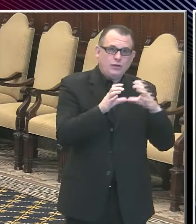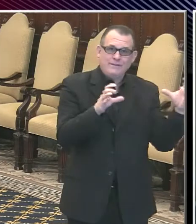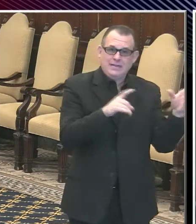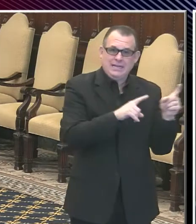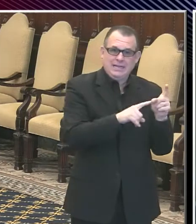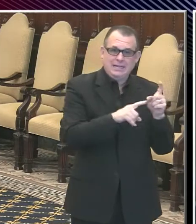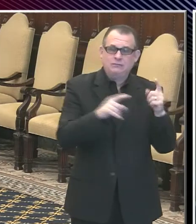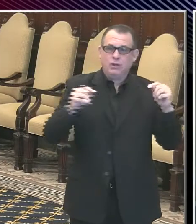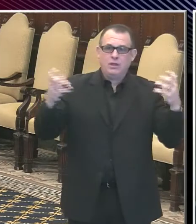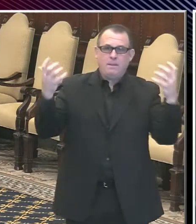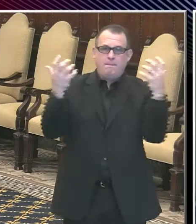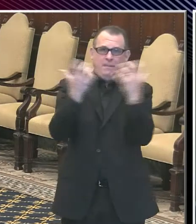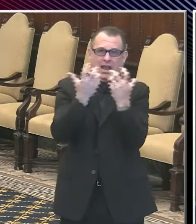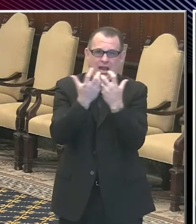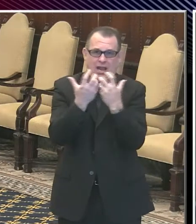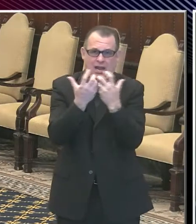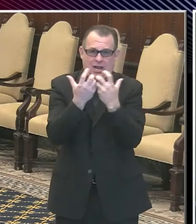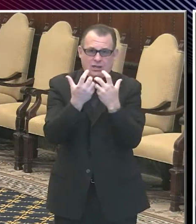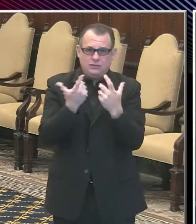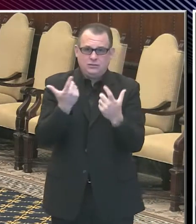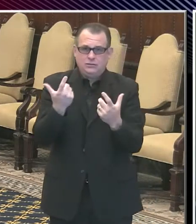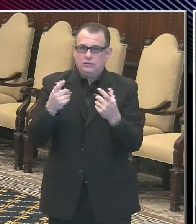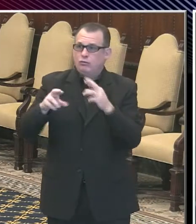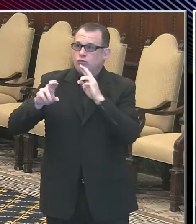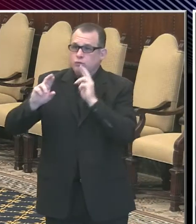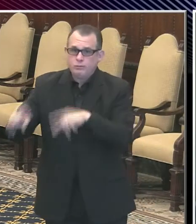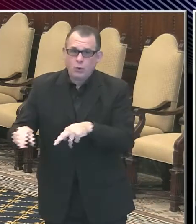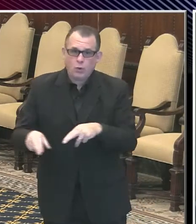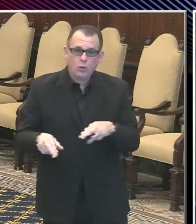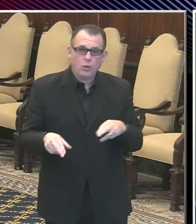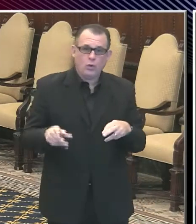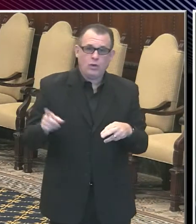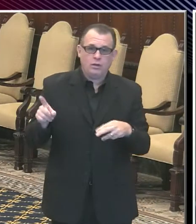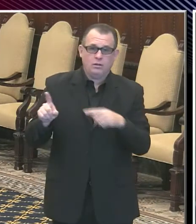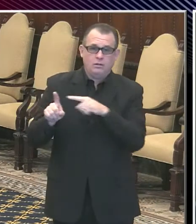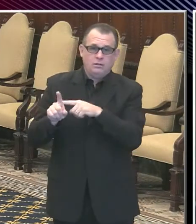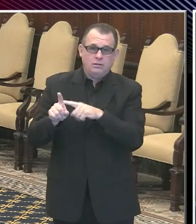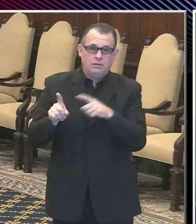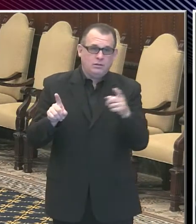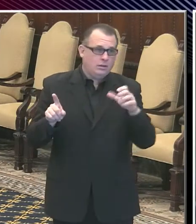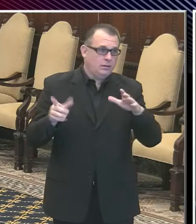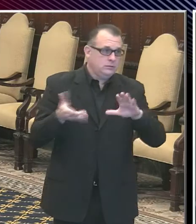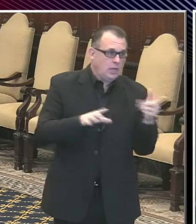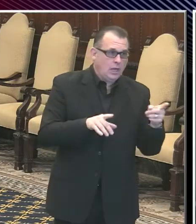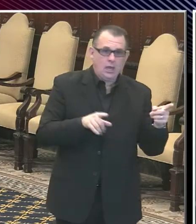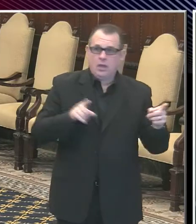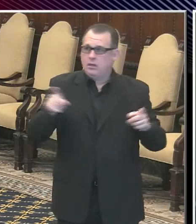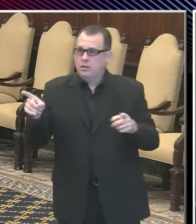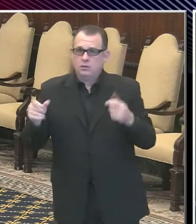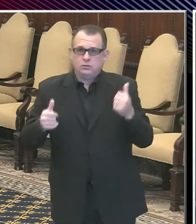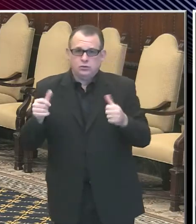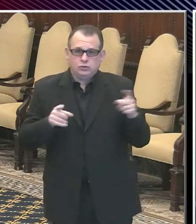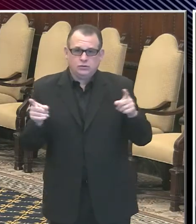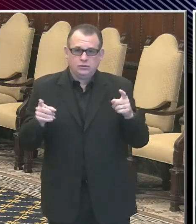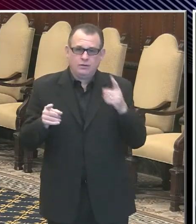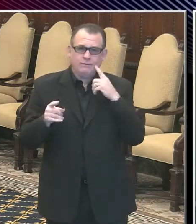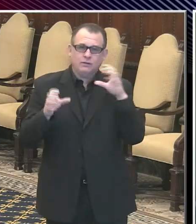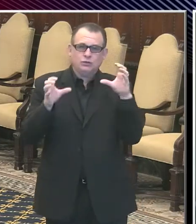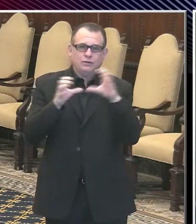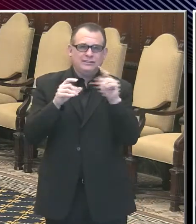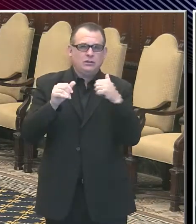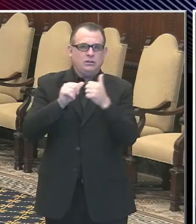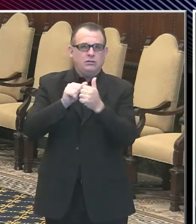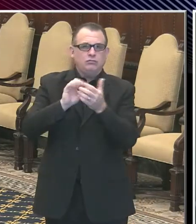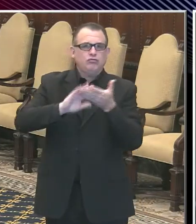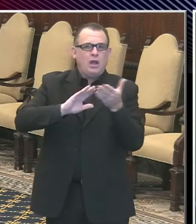to identify people who were reported first as a case while alive and subsequently died. Those death certificates are somewhat delayed, and so it takes a while for that